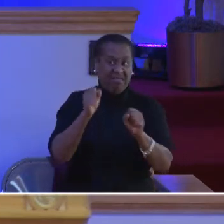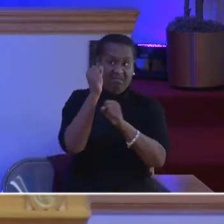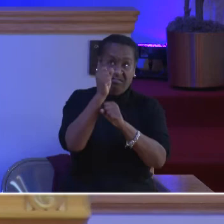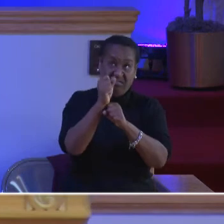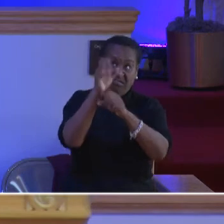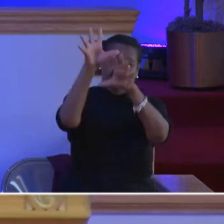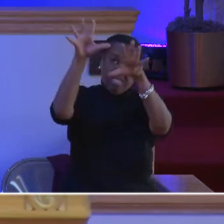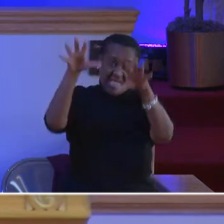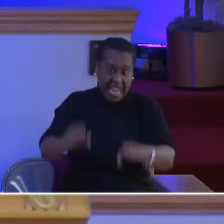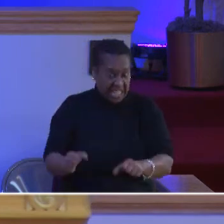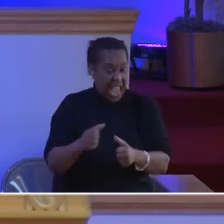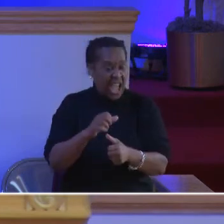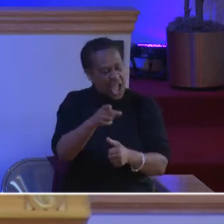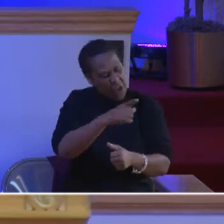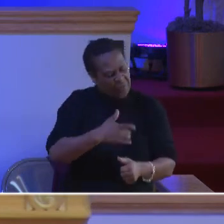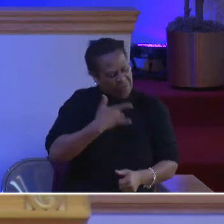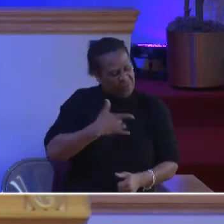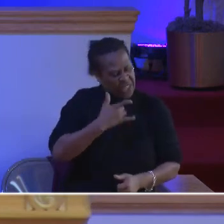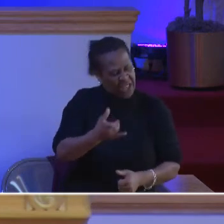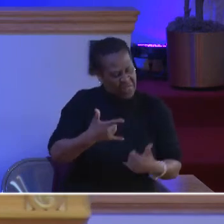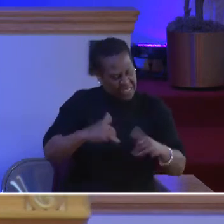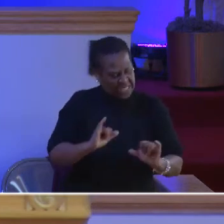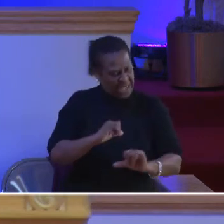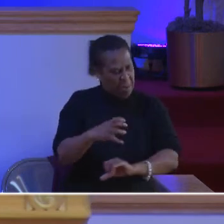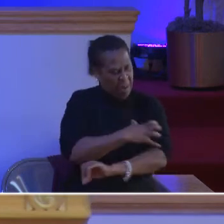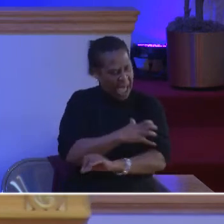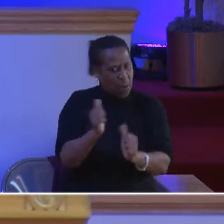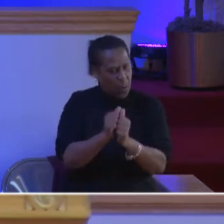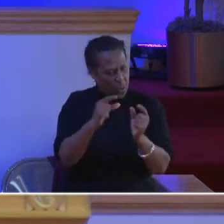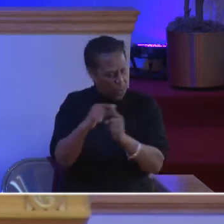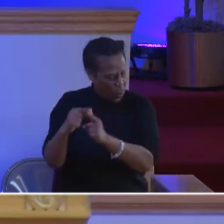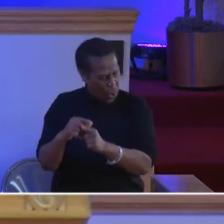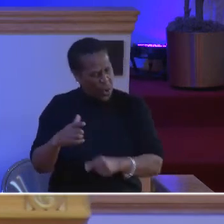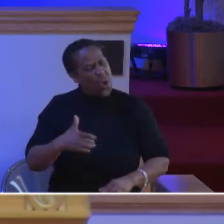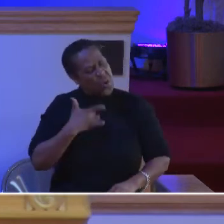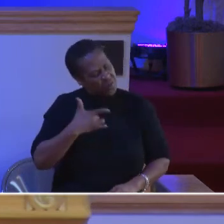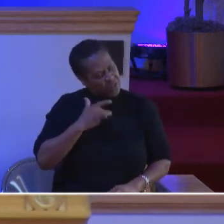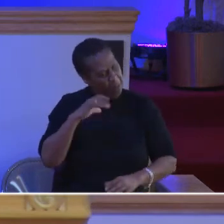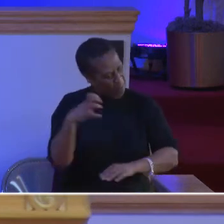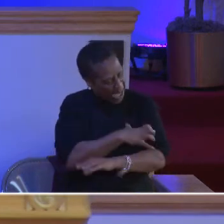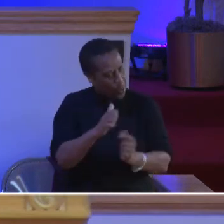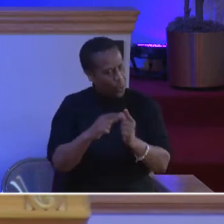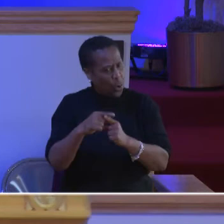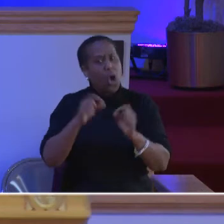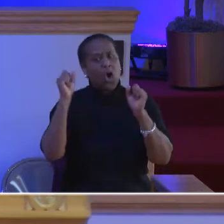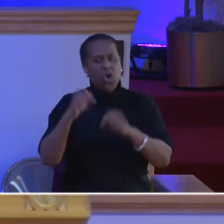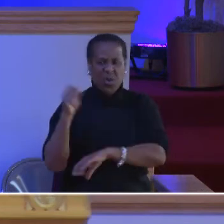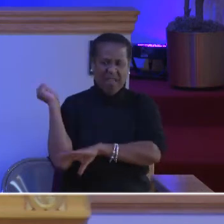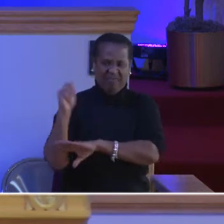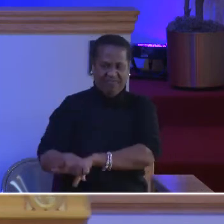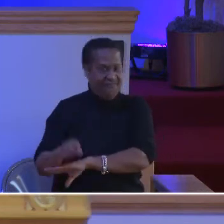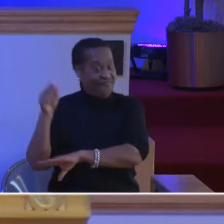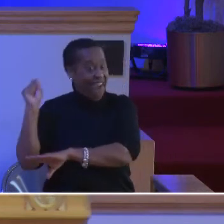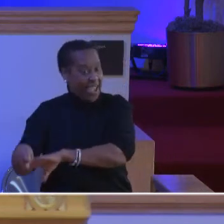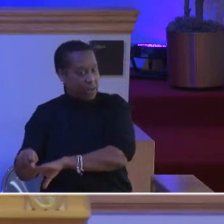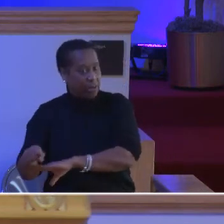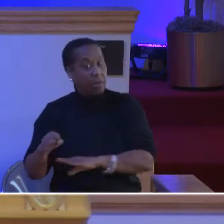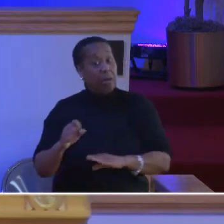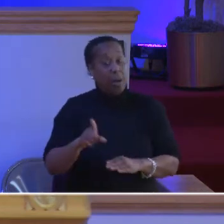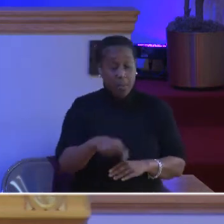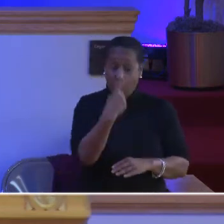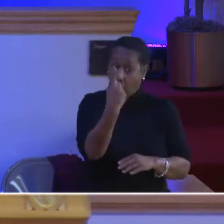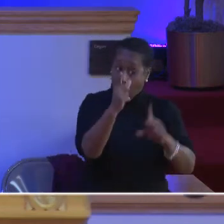you got a sense that there's still power in the word, then you can fight many, because one can